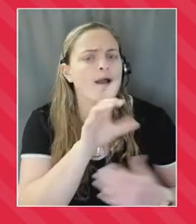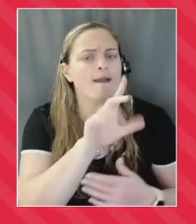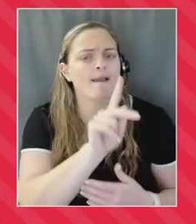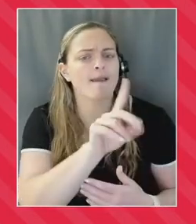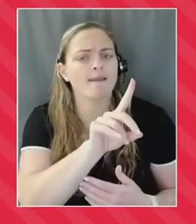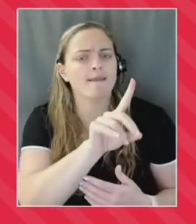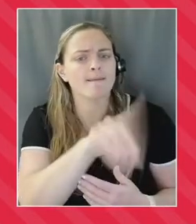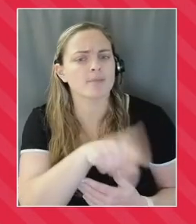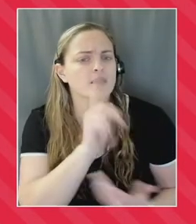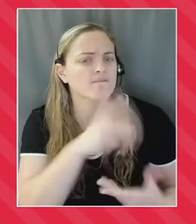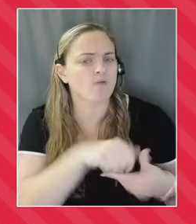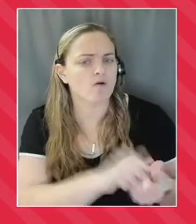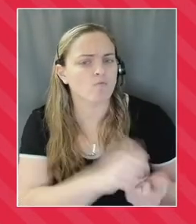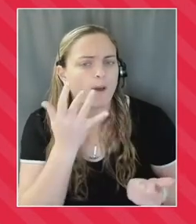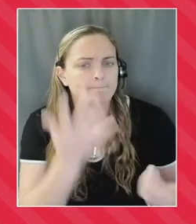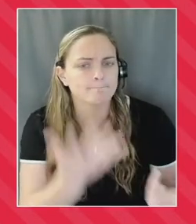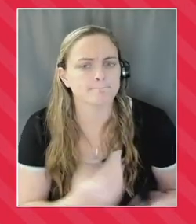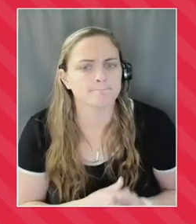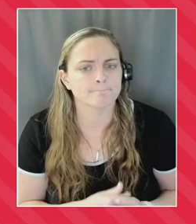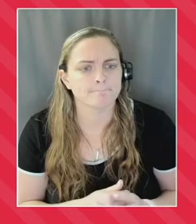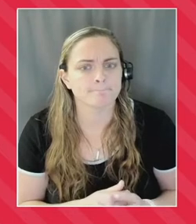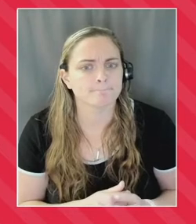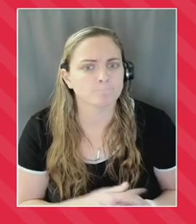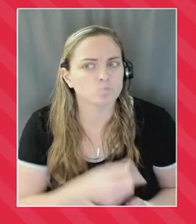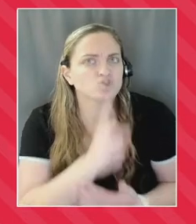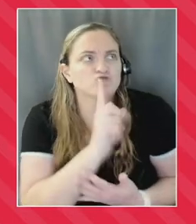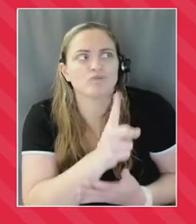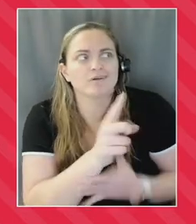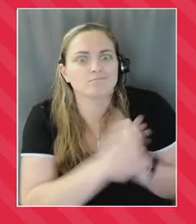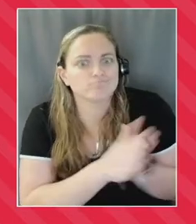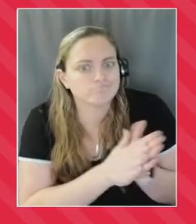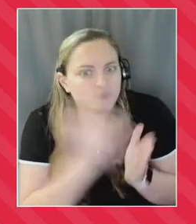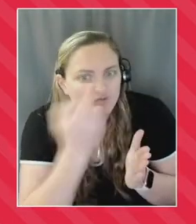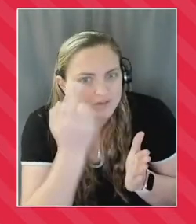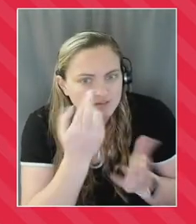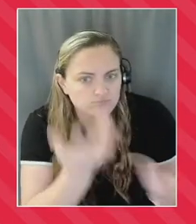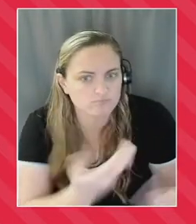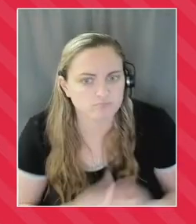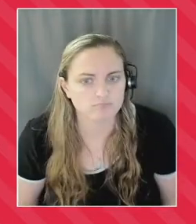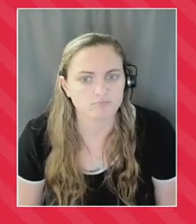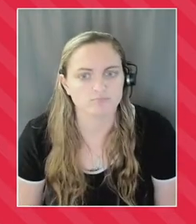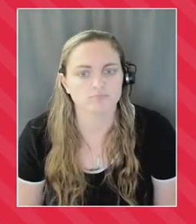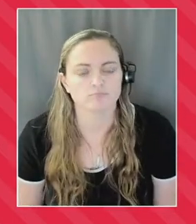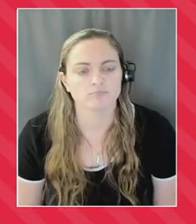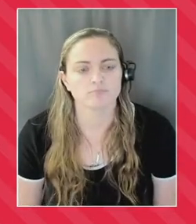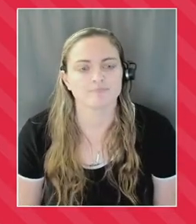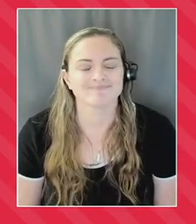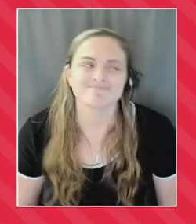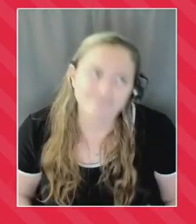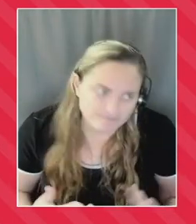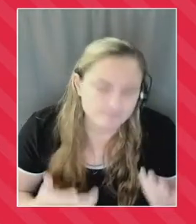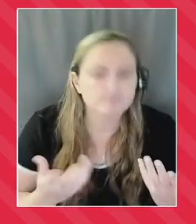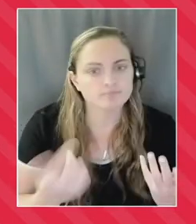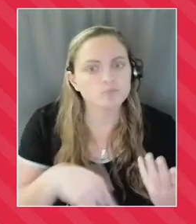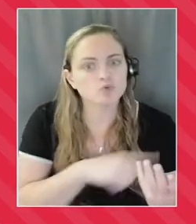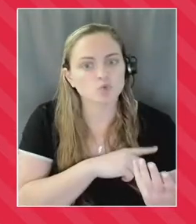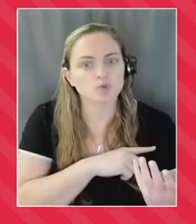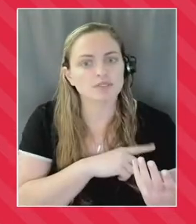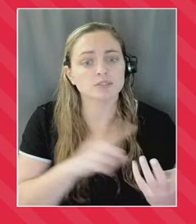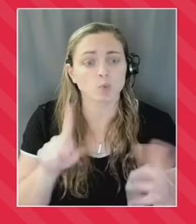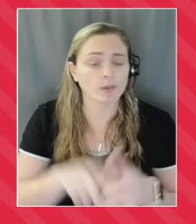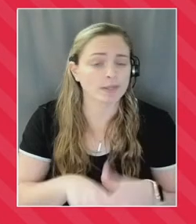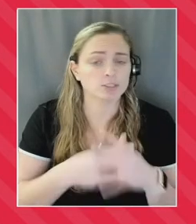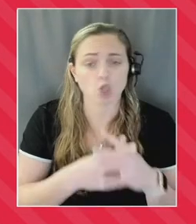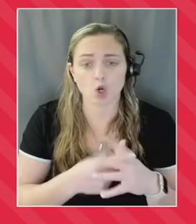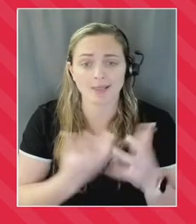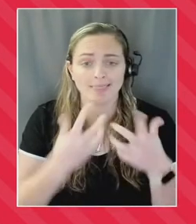this now? And what is the real motivation for your company? Well, certainly, I mean, since we began the merger,